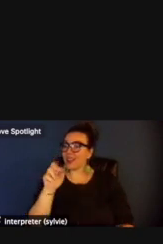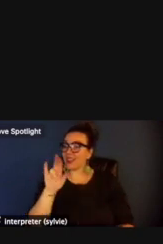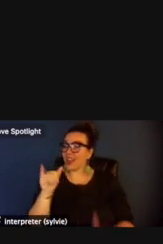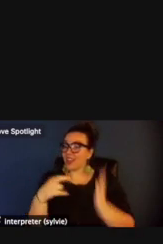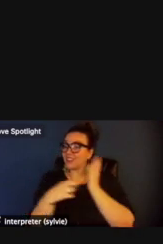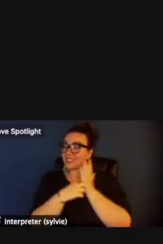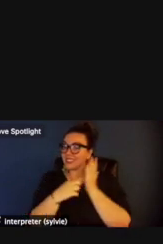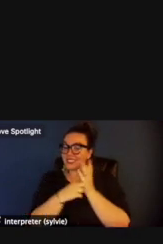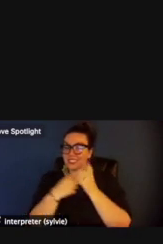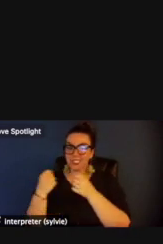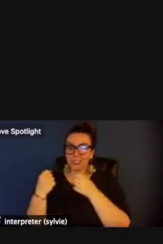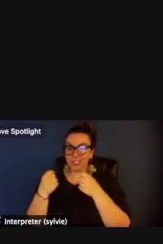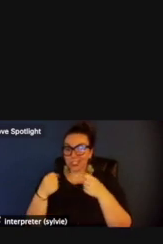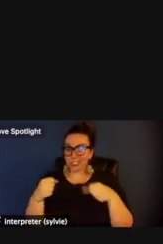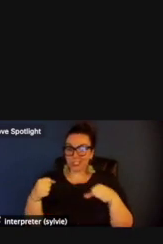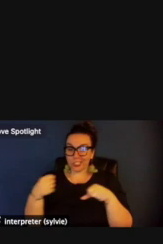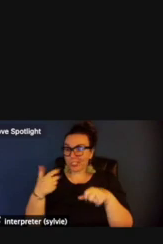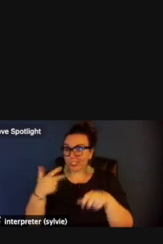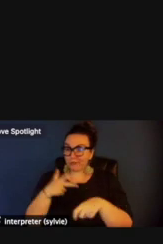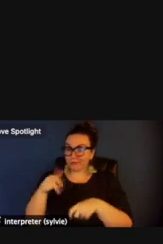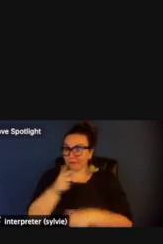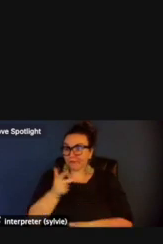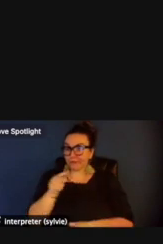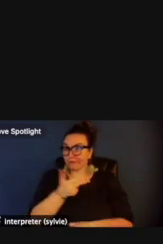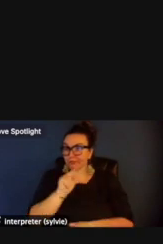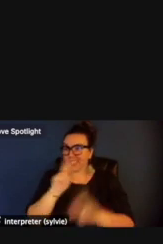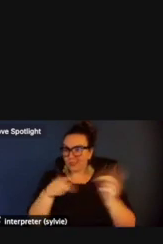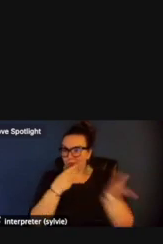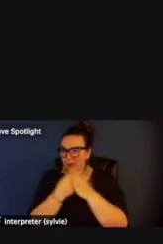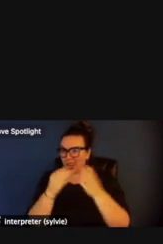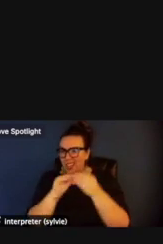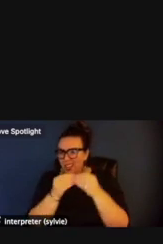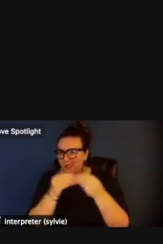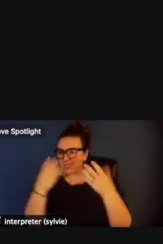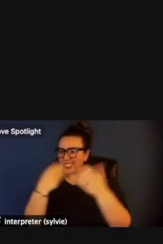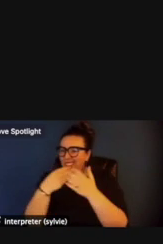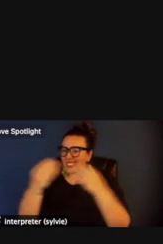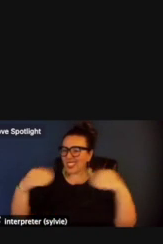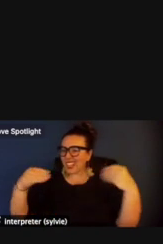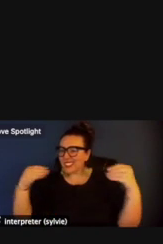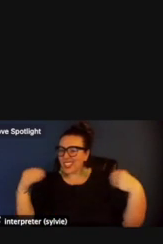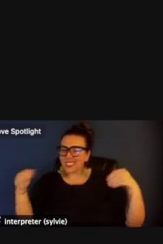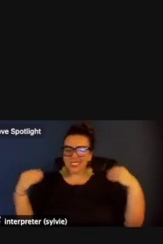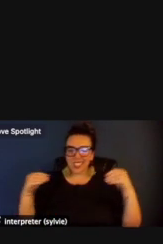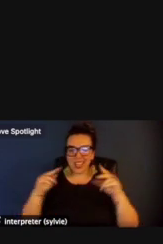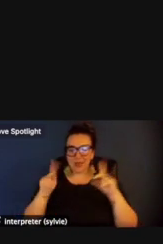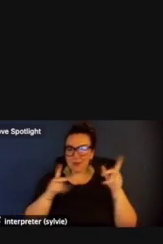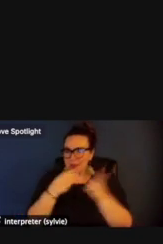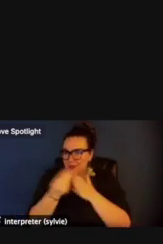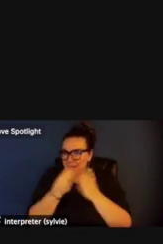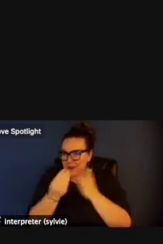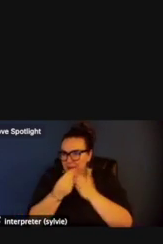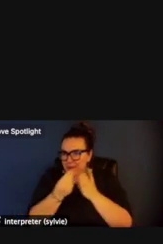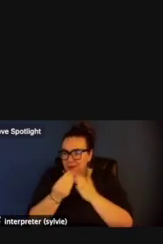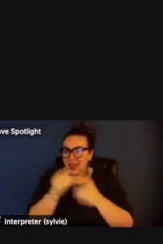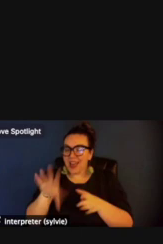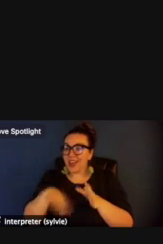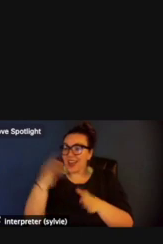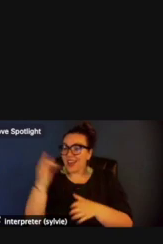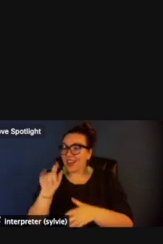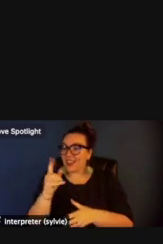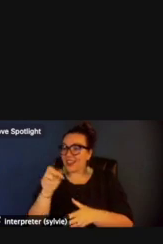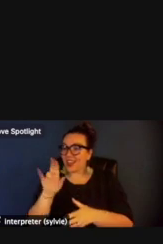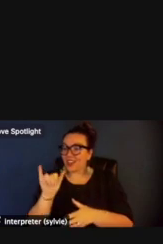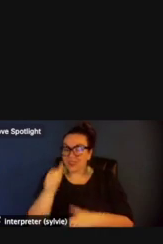around and everyone buys their numbers and sells lottery tickets to them in his little cart there. And so see, this guy's a peddler.